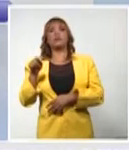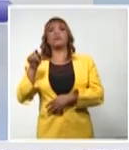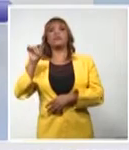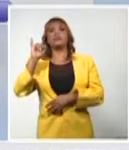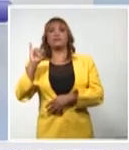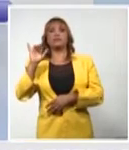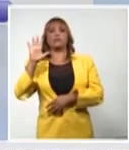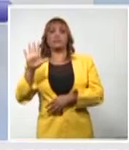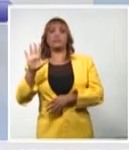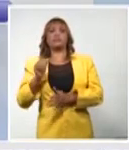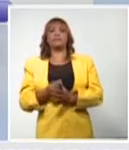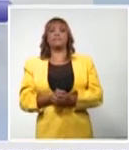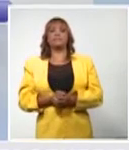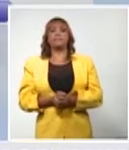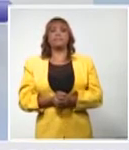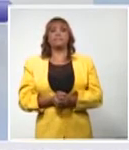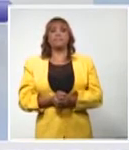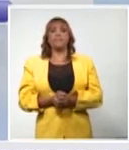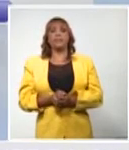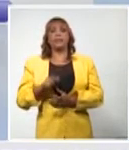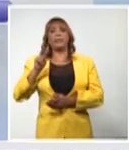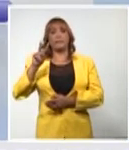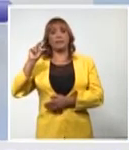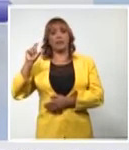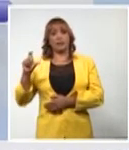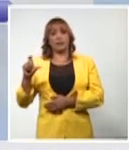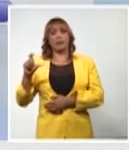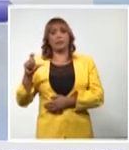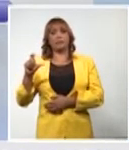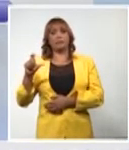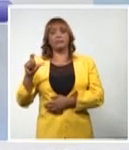14.76, as does Havana's to